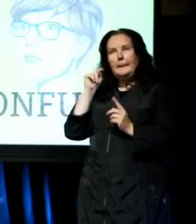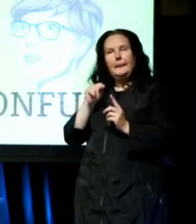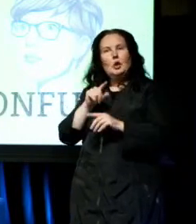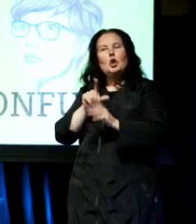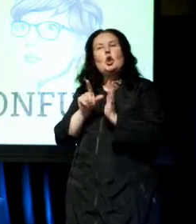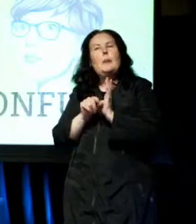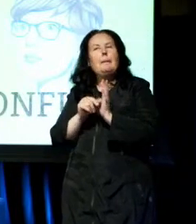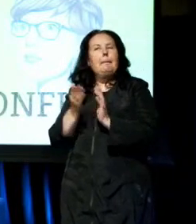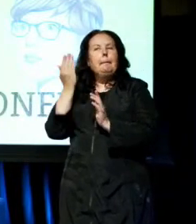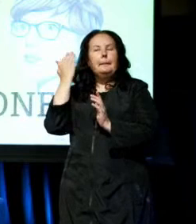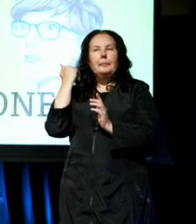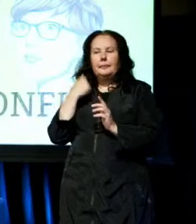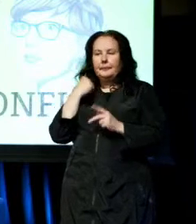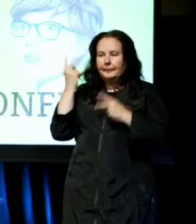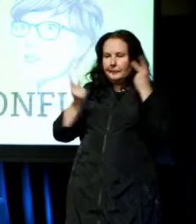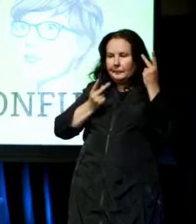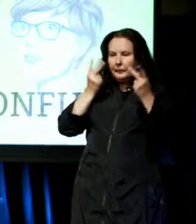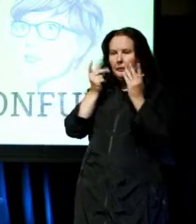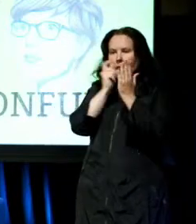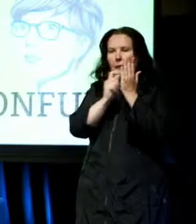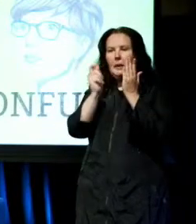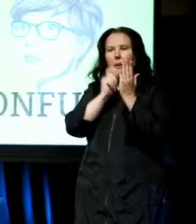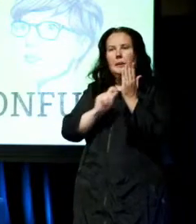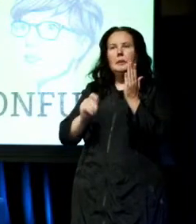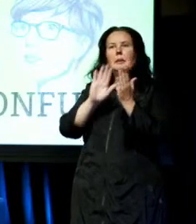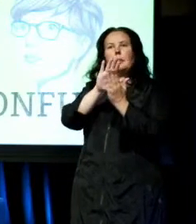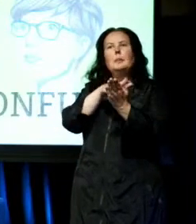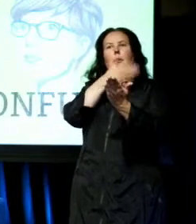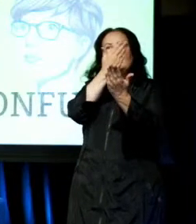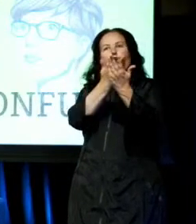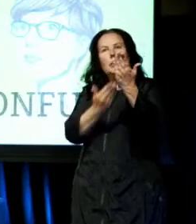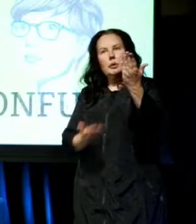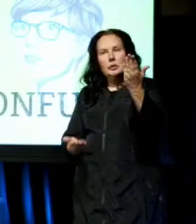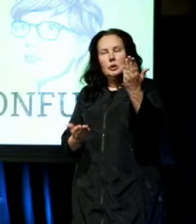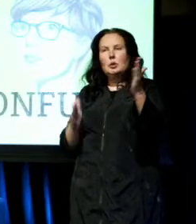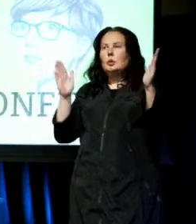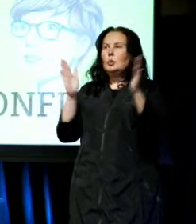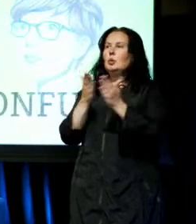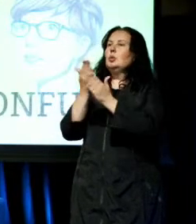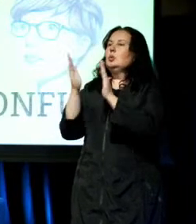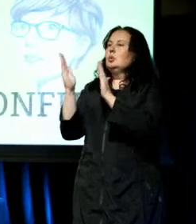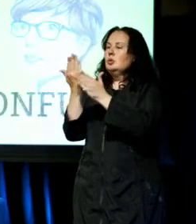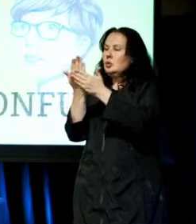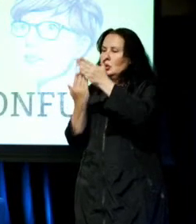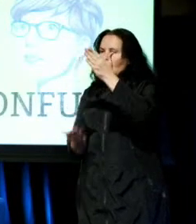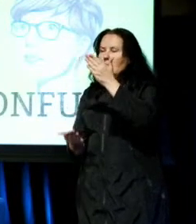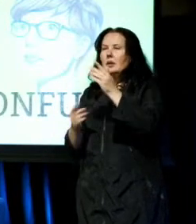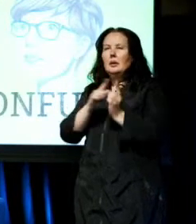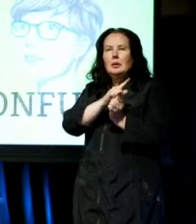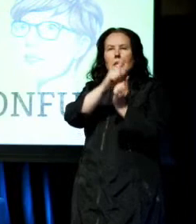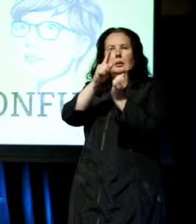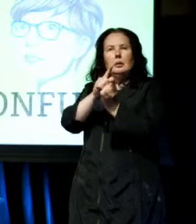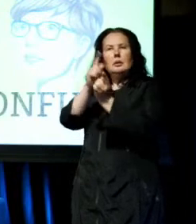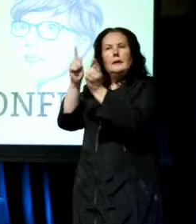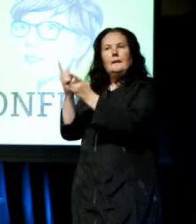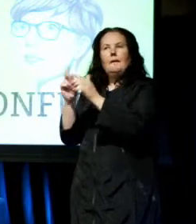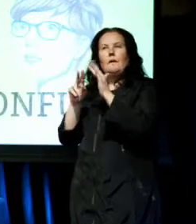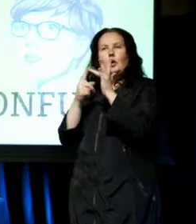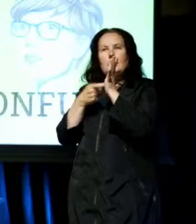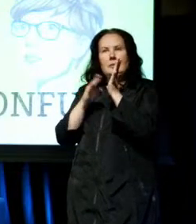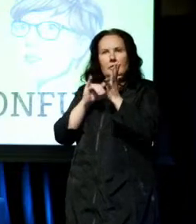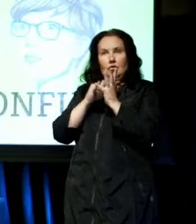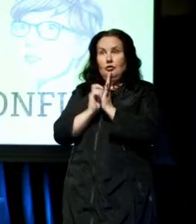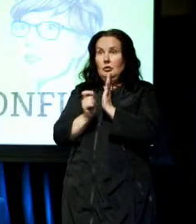was exploring writing poetry and short stories and a whole lot of different sort of forms of writing that I hadn't tried